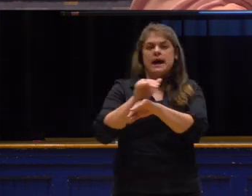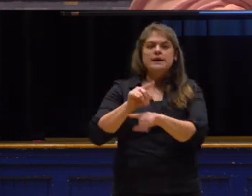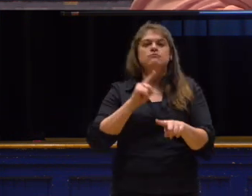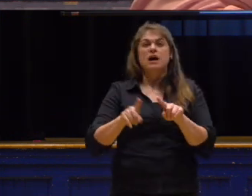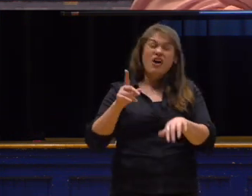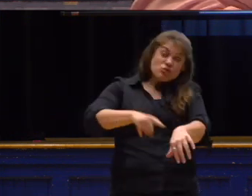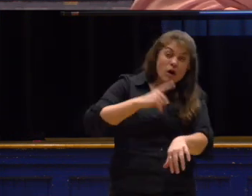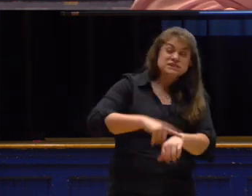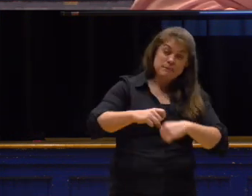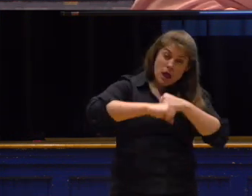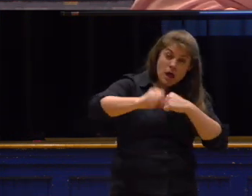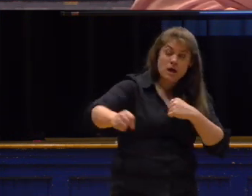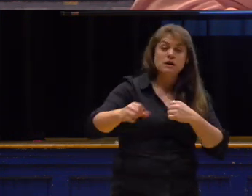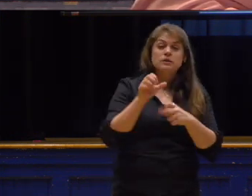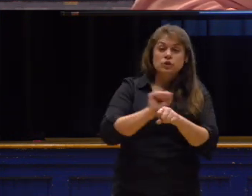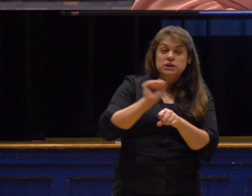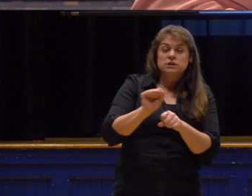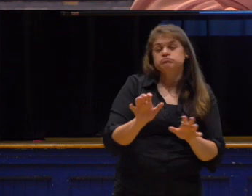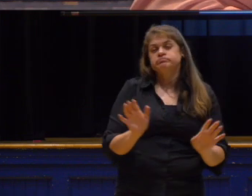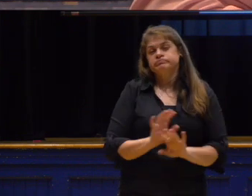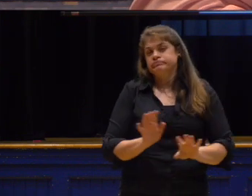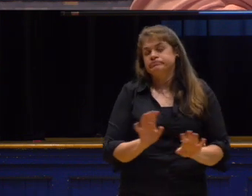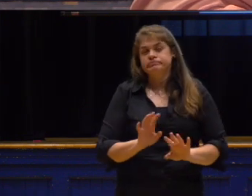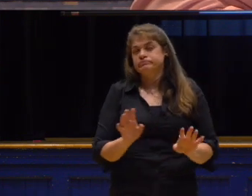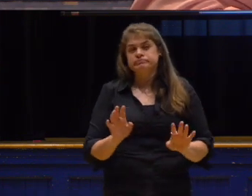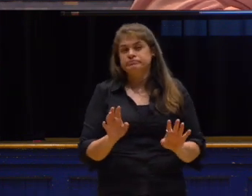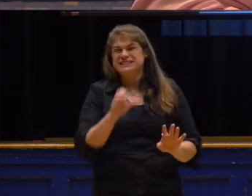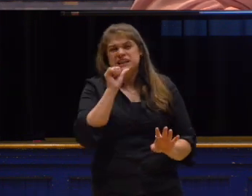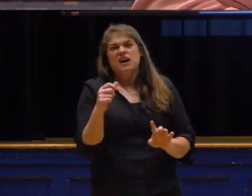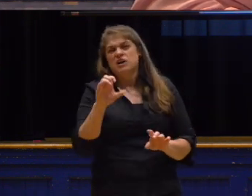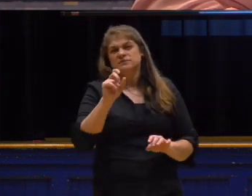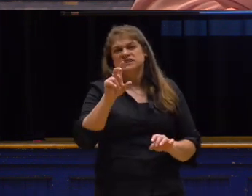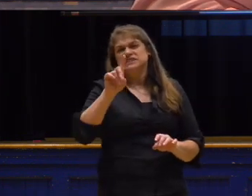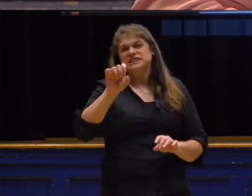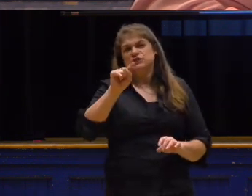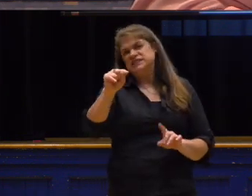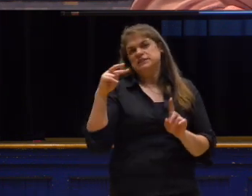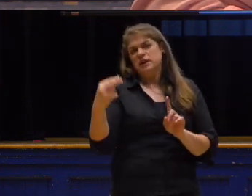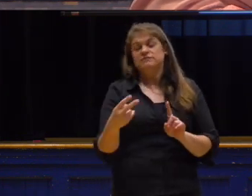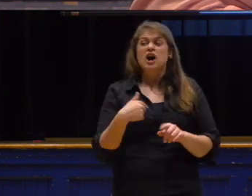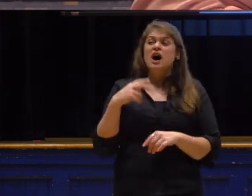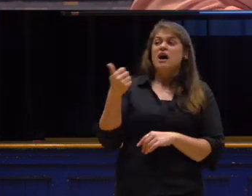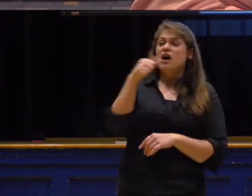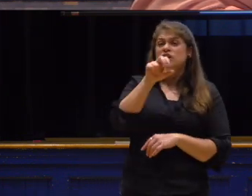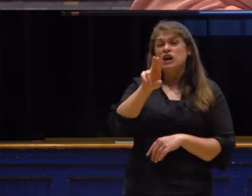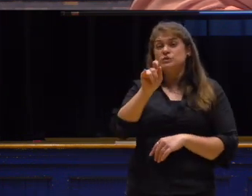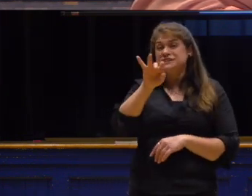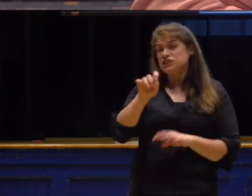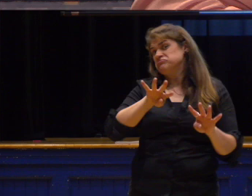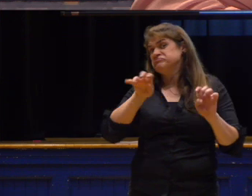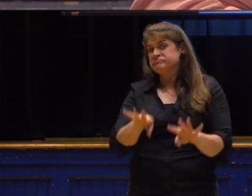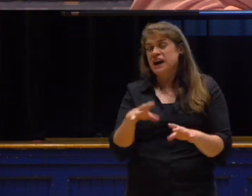But there shouldn't be any extended periods of night work through the MassDOT side. I can't speak for some of the